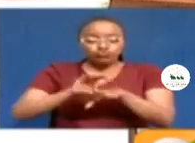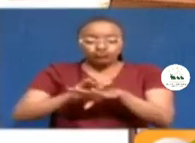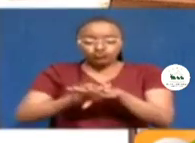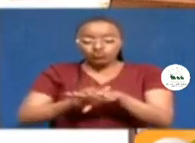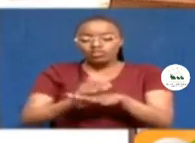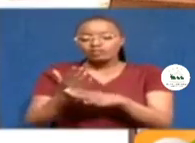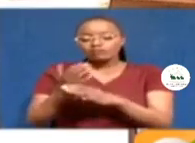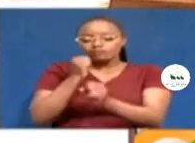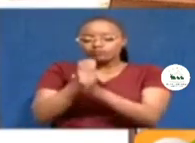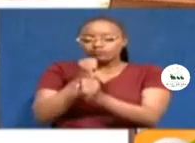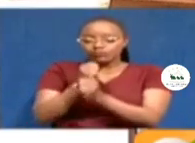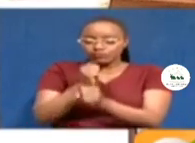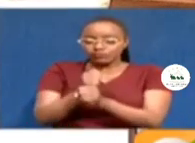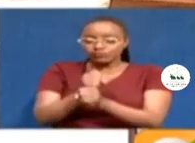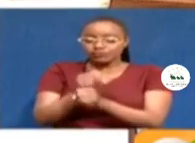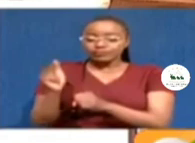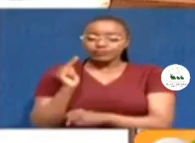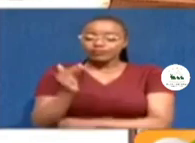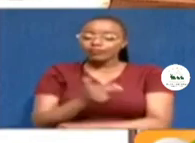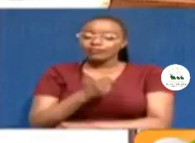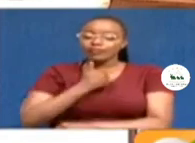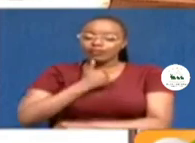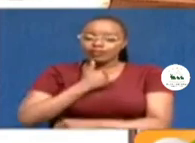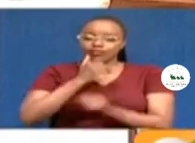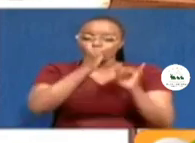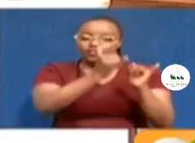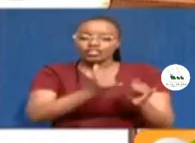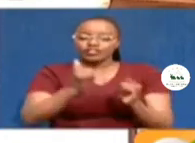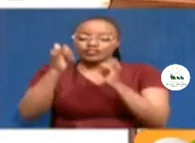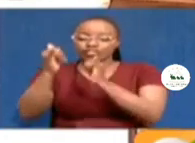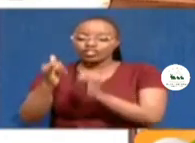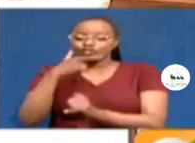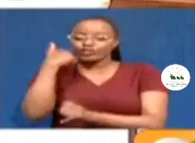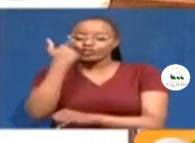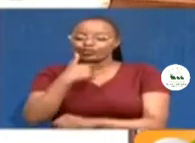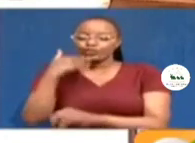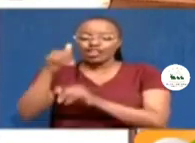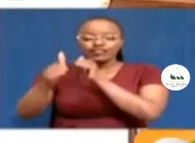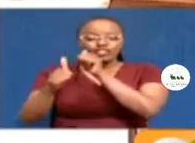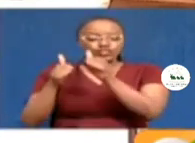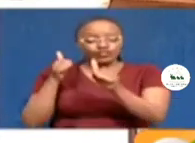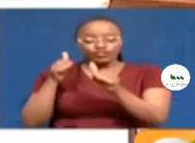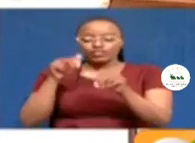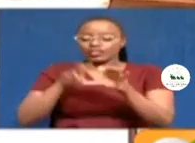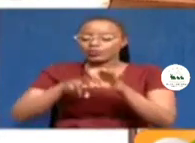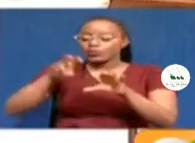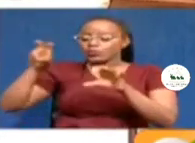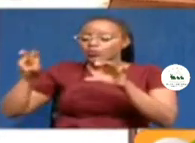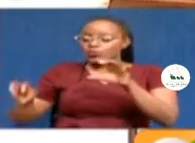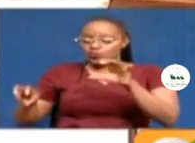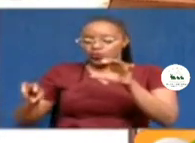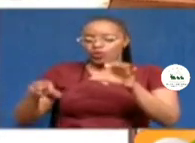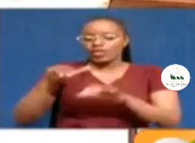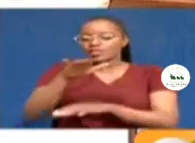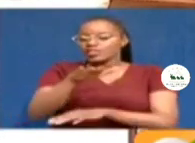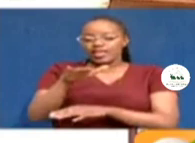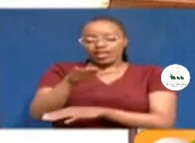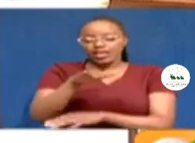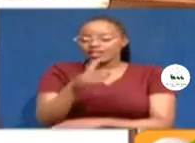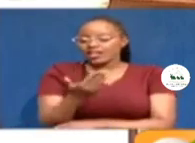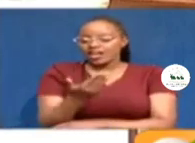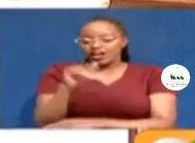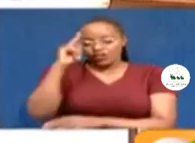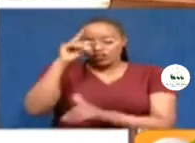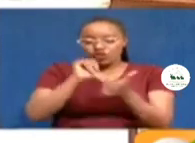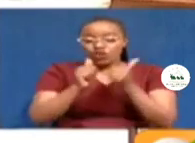factory setting, is that we have individuals who have refused to leave the stage. And this